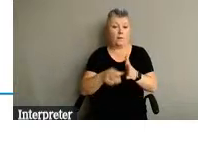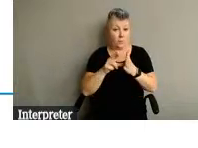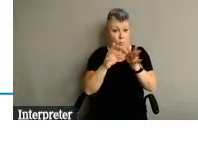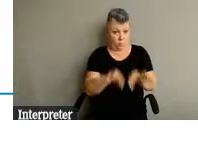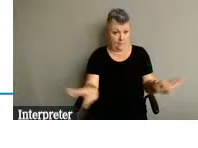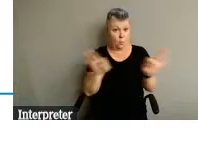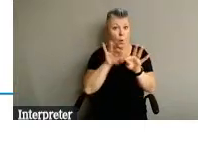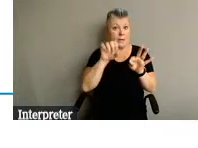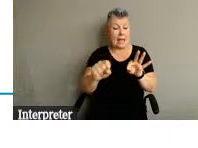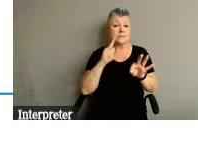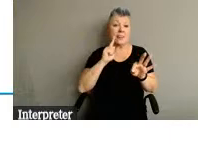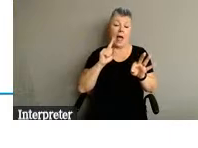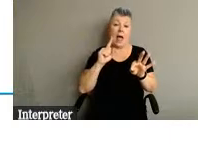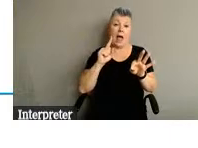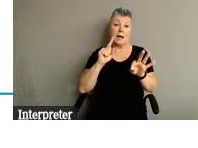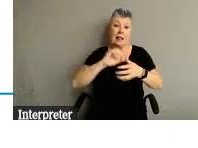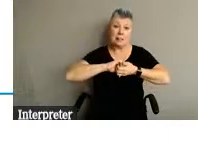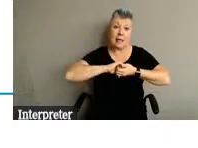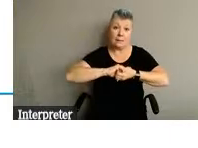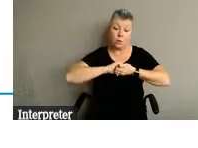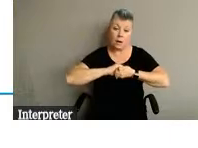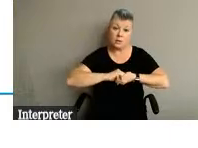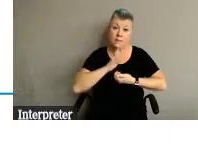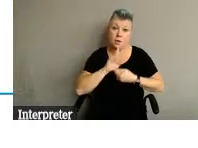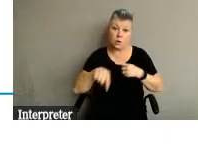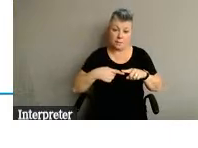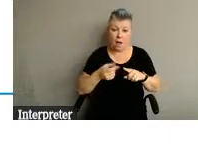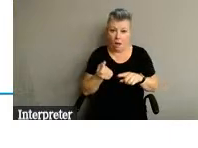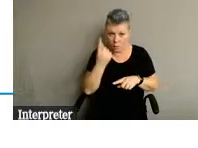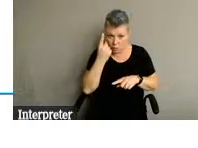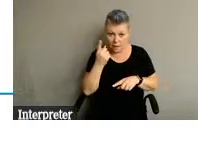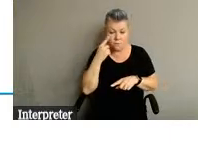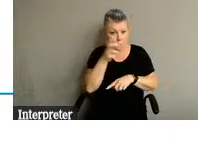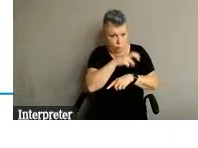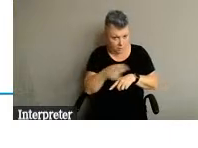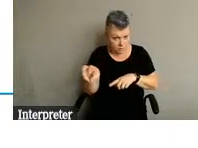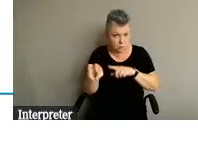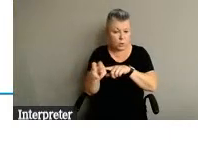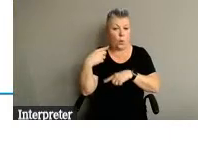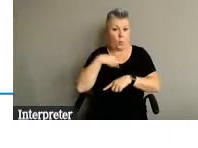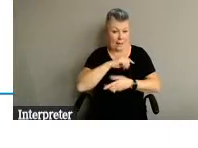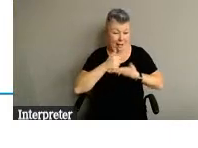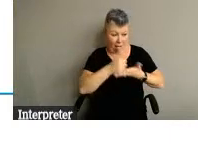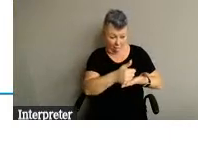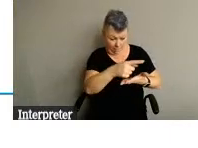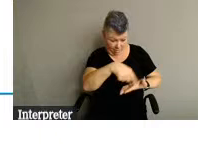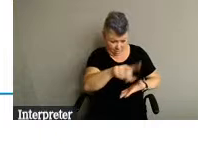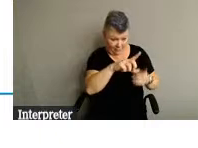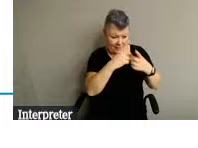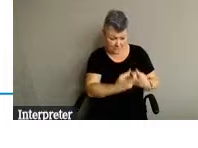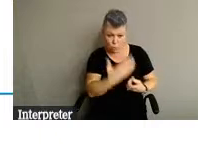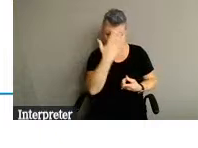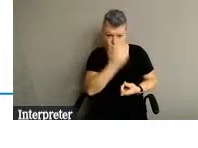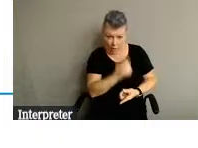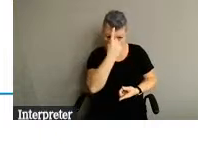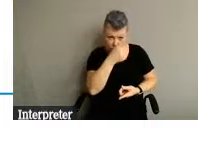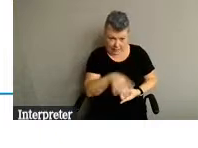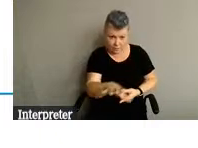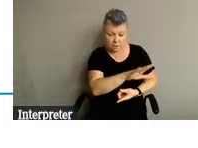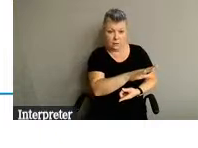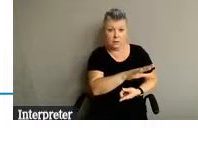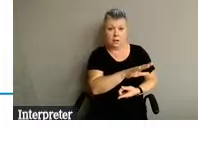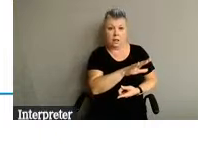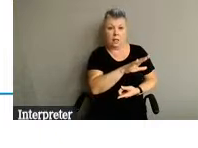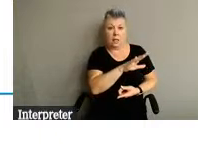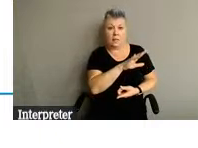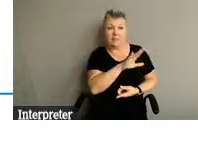that collaboration that I talked about, understanding that, for transition, that we help them to understand them, our partner